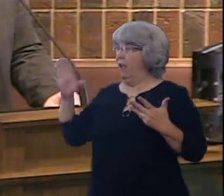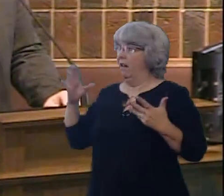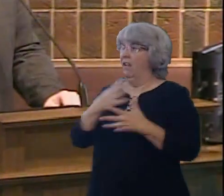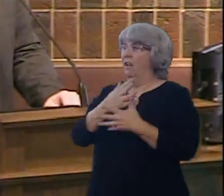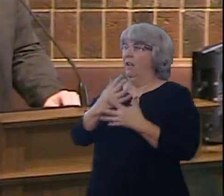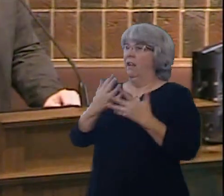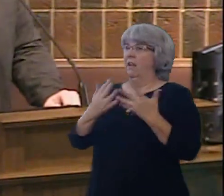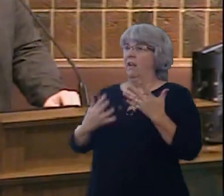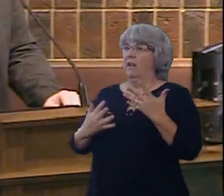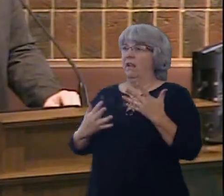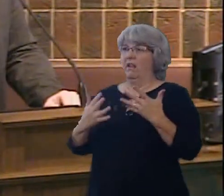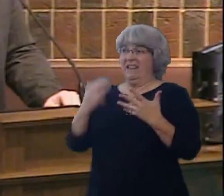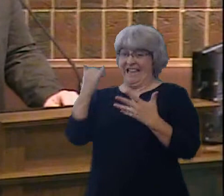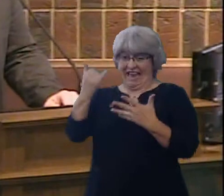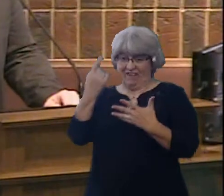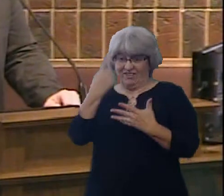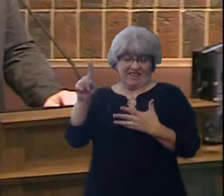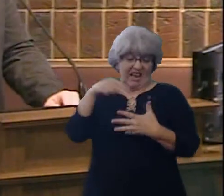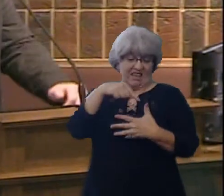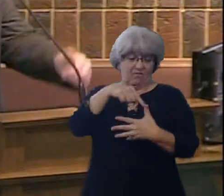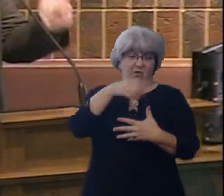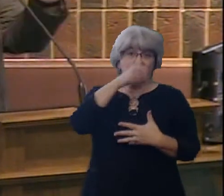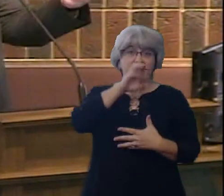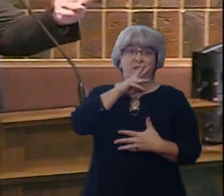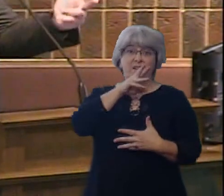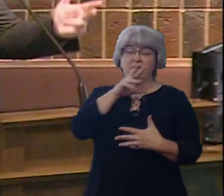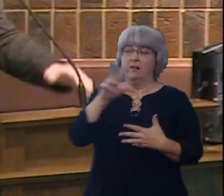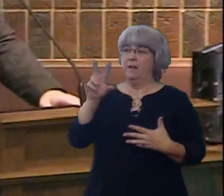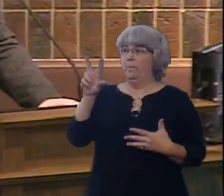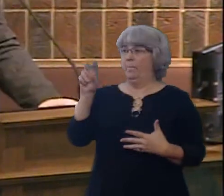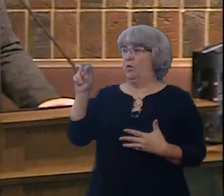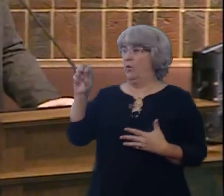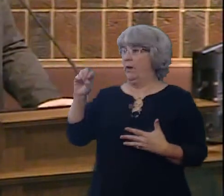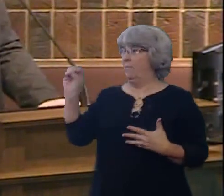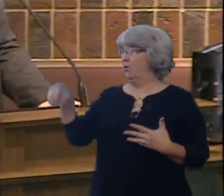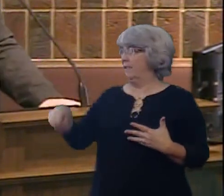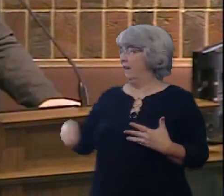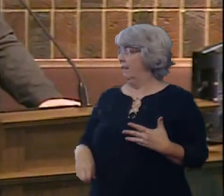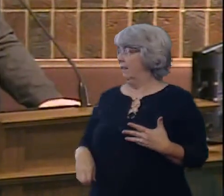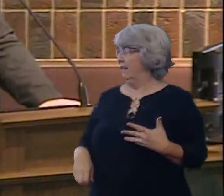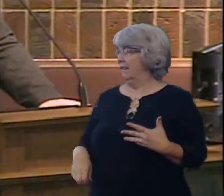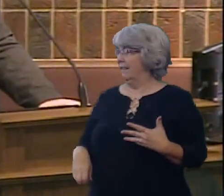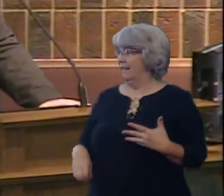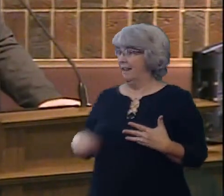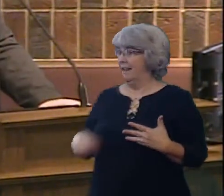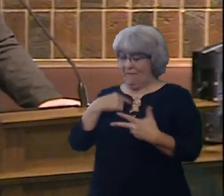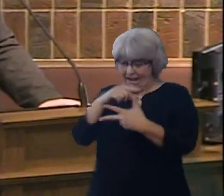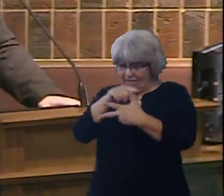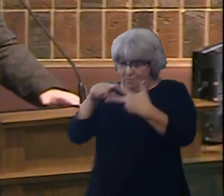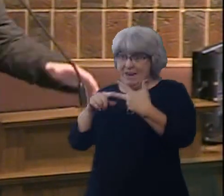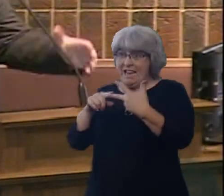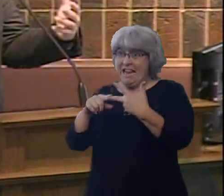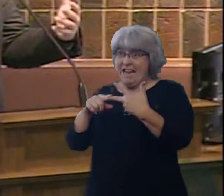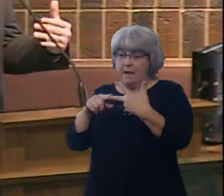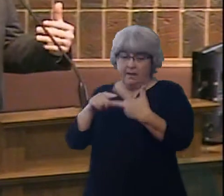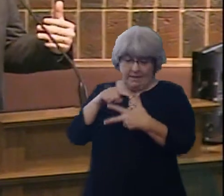drops down to a 30% success rate. If you add three things, then it's about a 15% success rate.